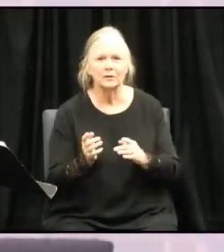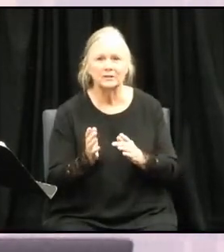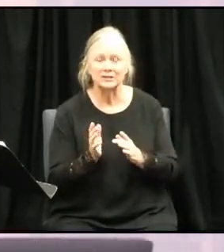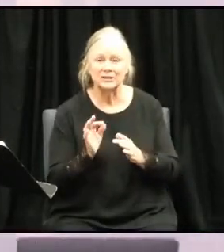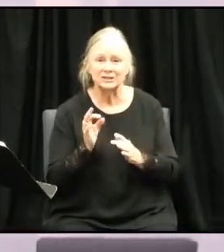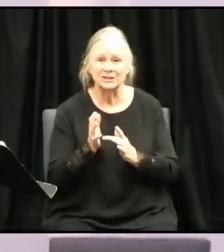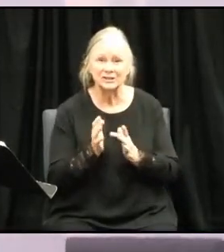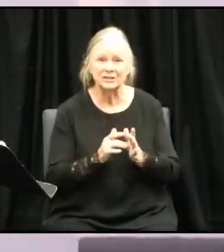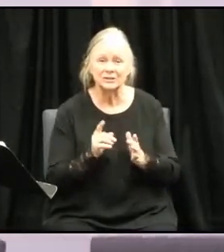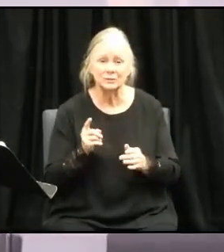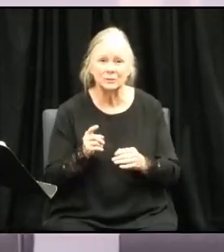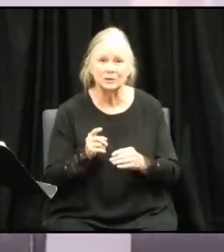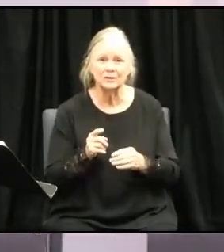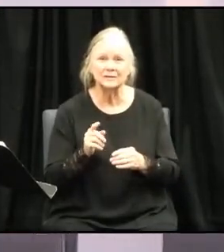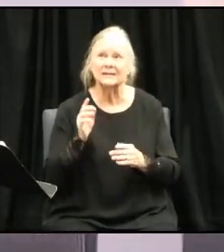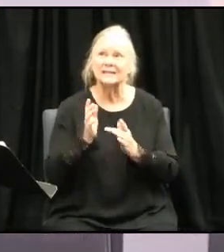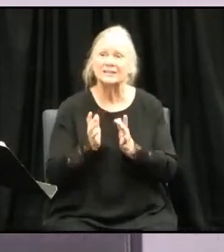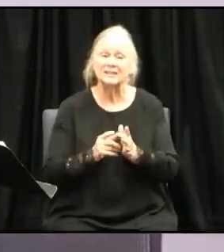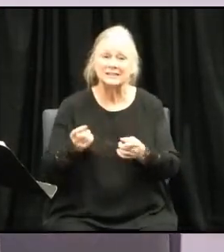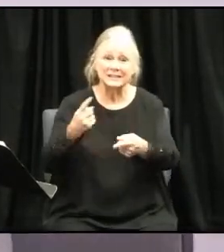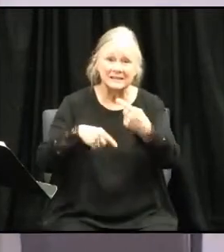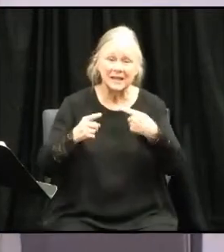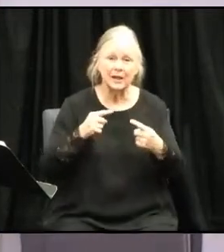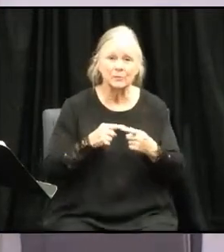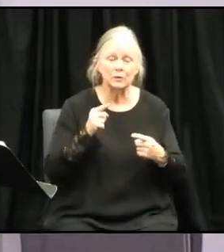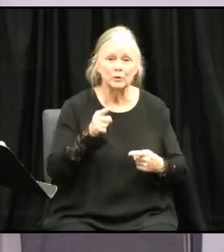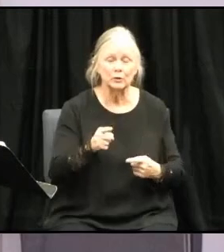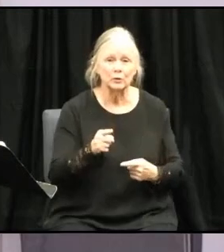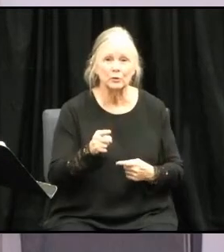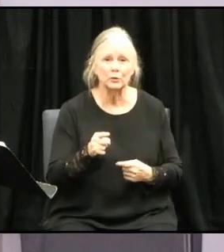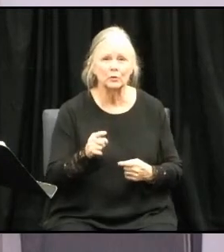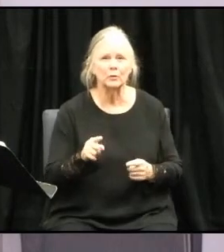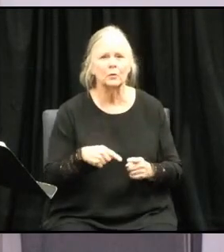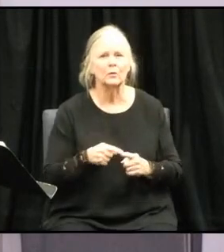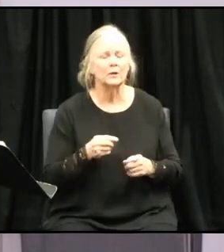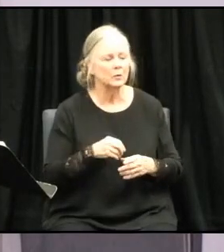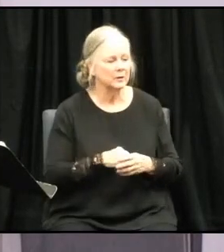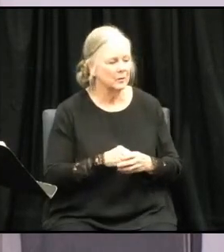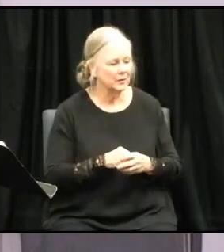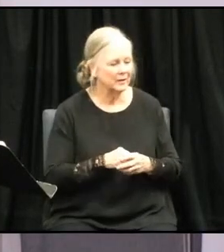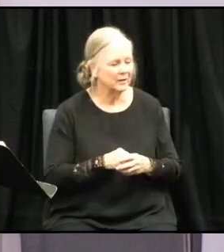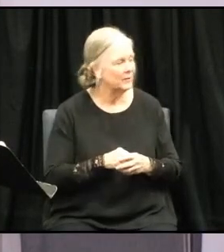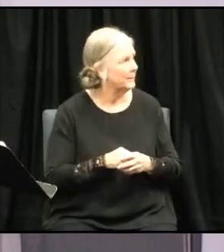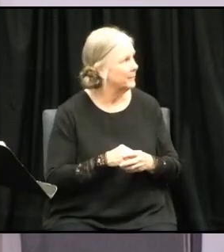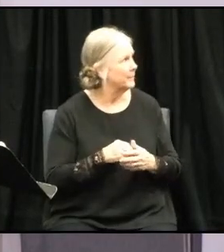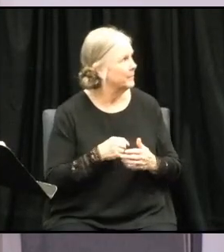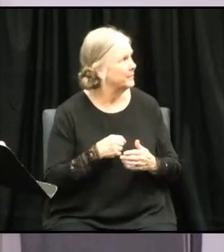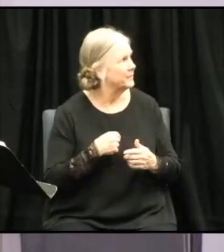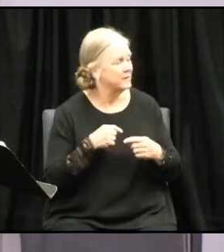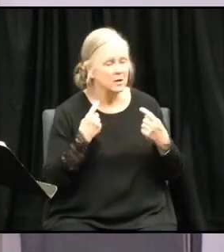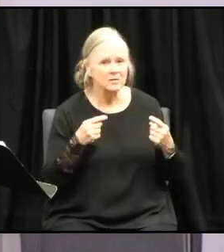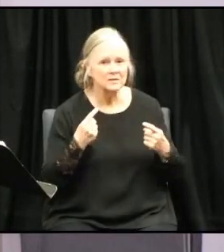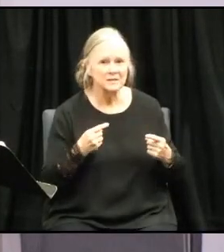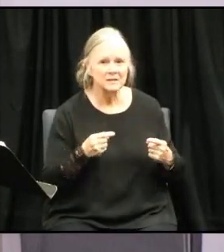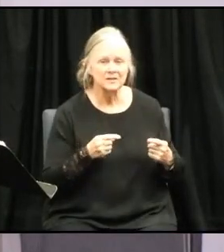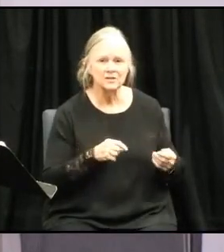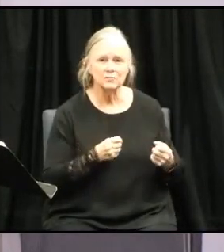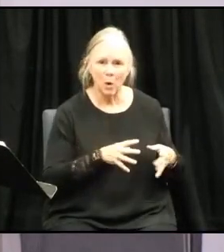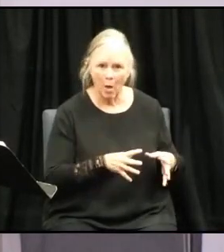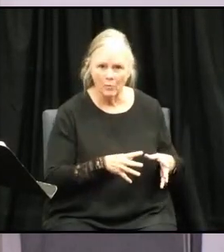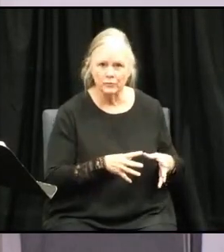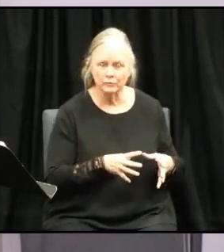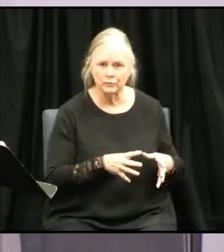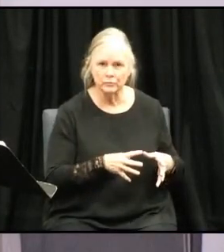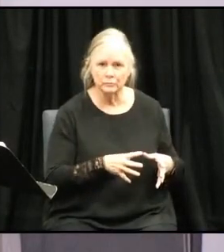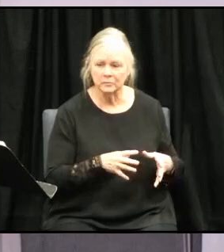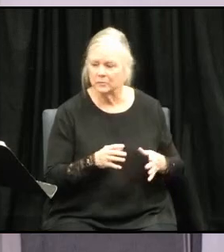When we were in our sins against God and the faithlessness of our lostness, say it that way. Ephesians 2 verse 4 says it